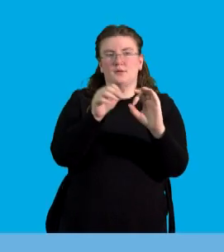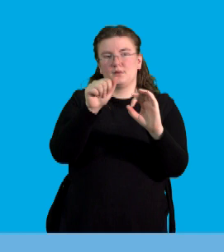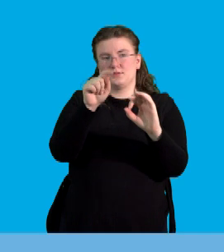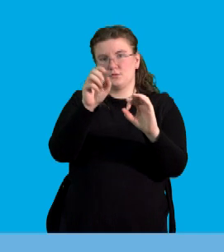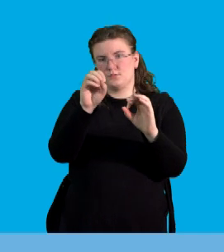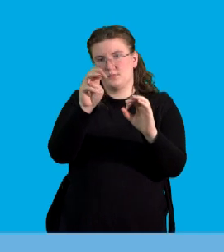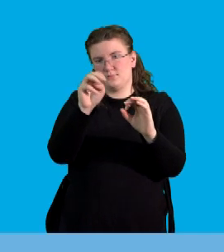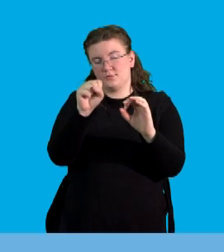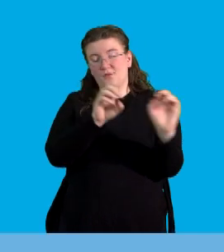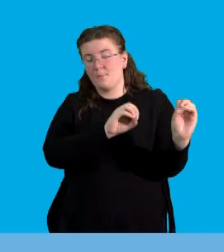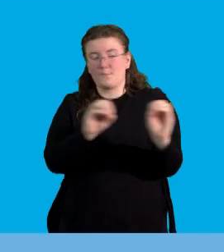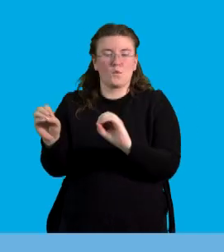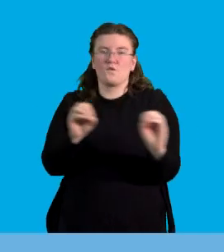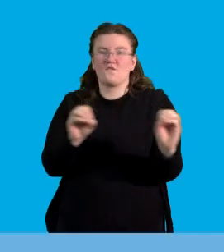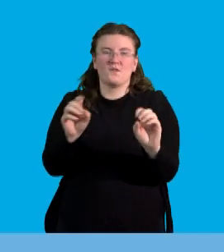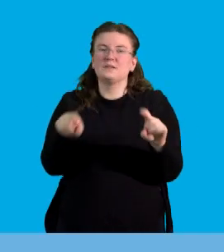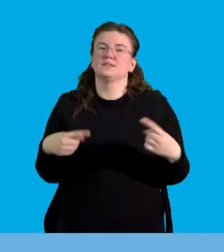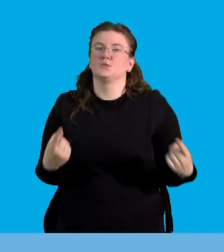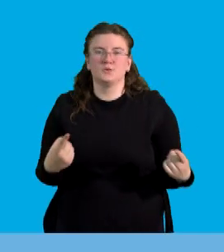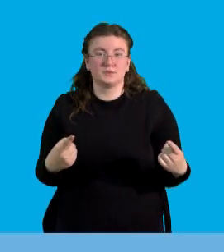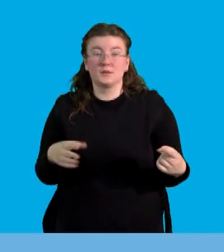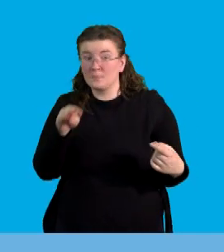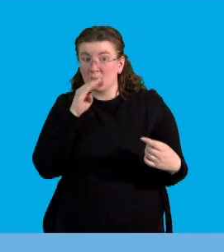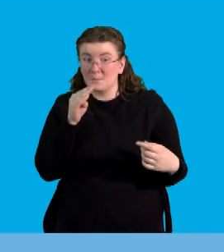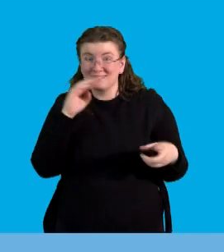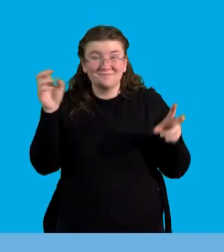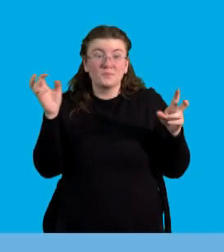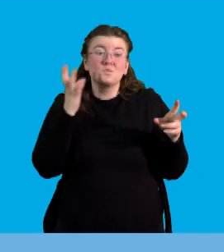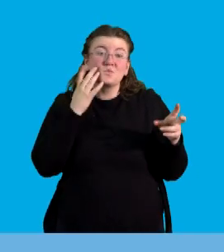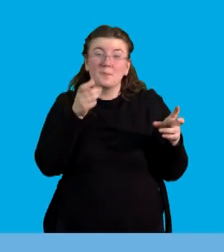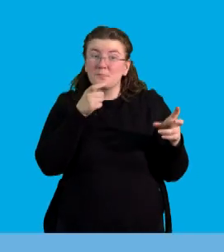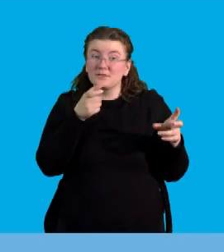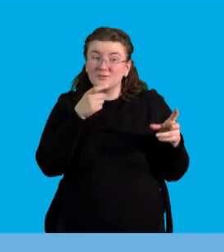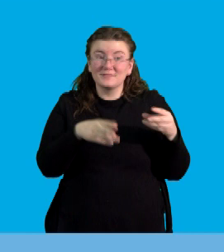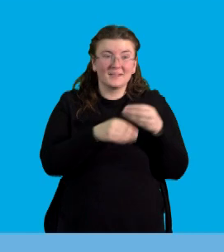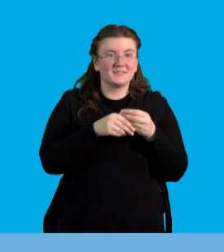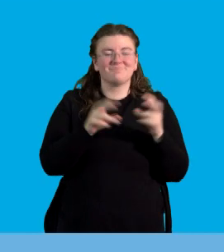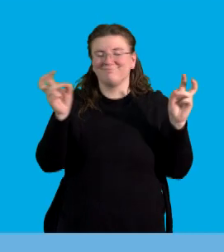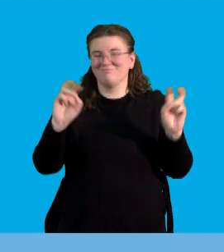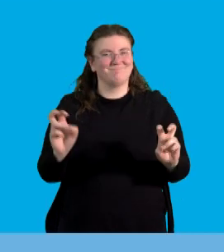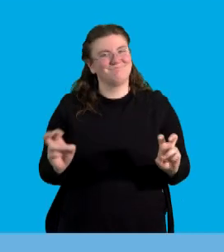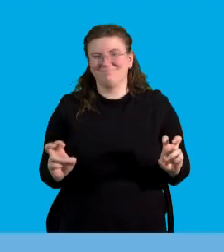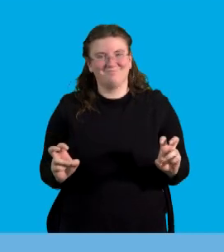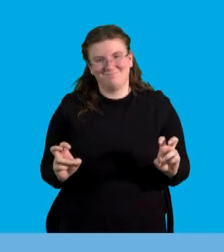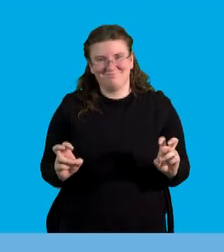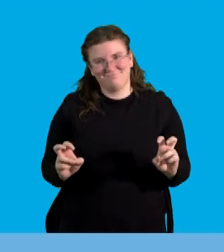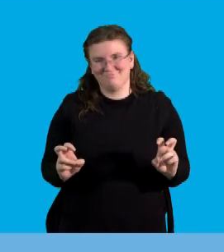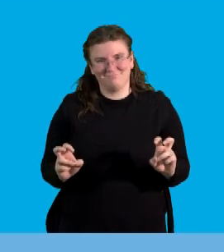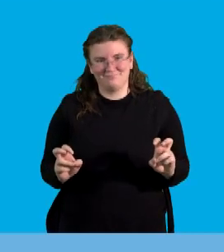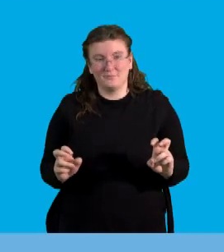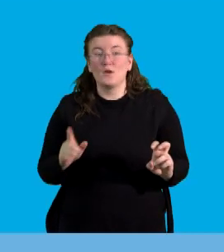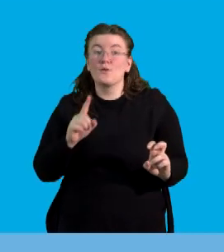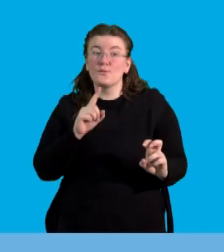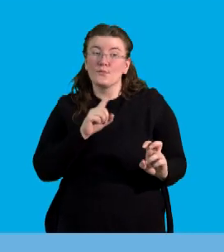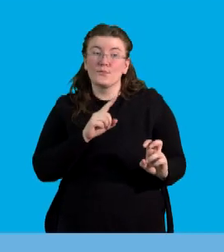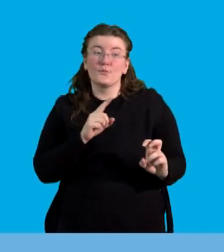tightly bound, they are not able to move anywhere, so therefore there won't be any current that is going to be generated. And whenever